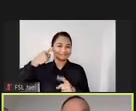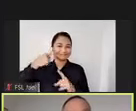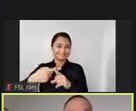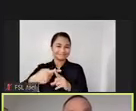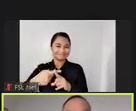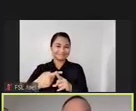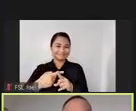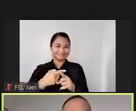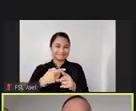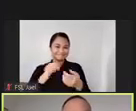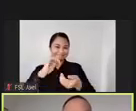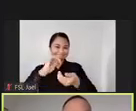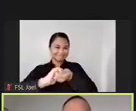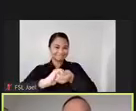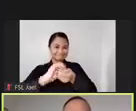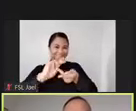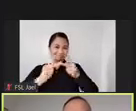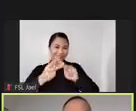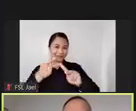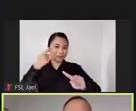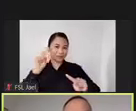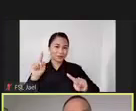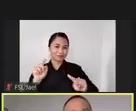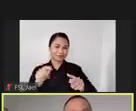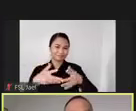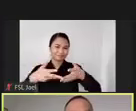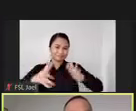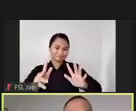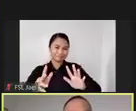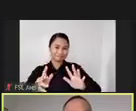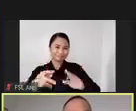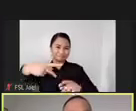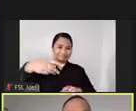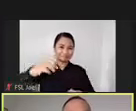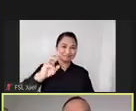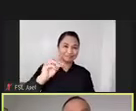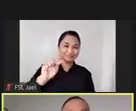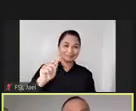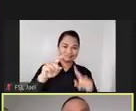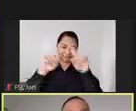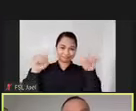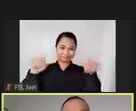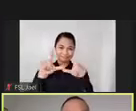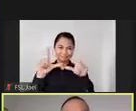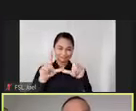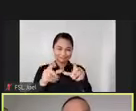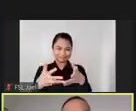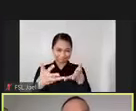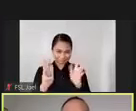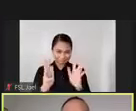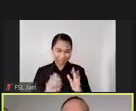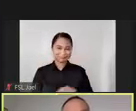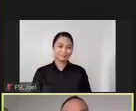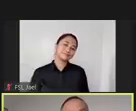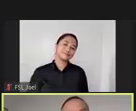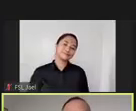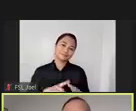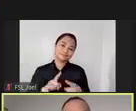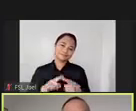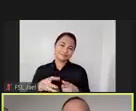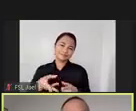program, families are able to save from about 100 pesos to 800 pesos a month from the bills they used to pay